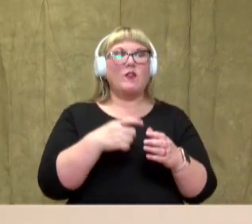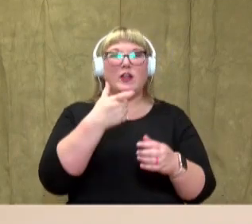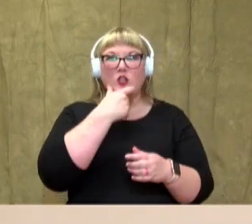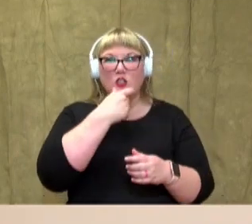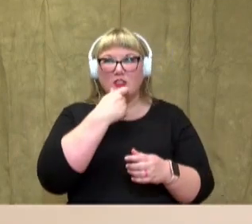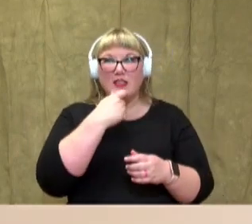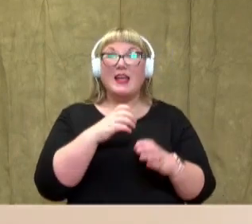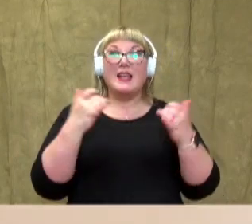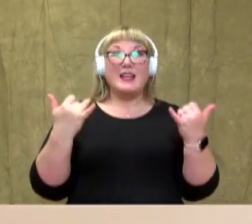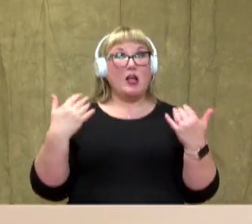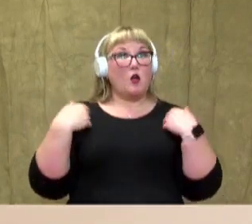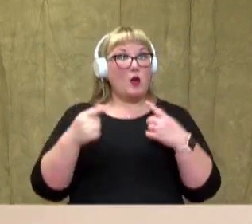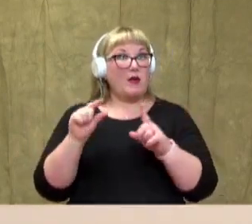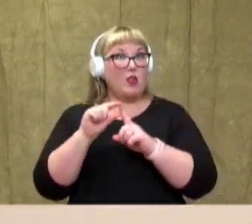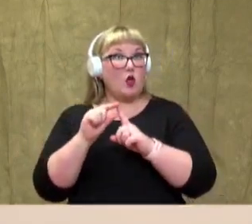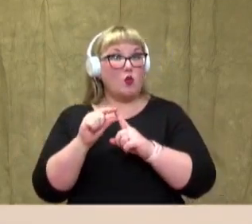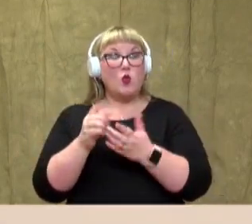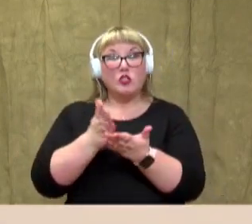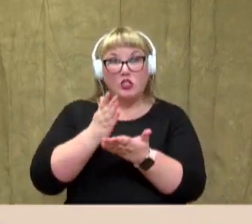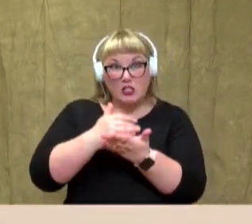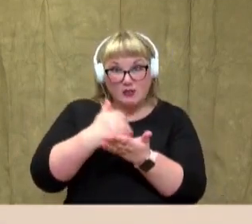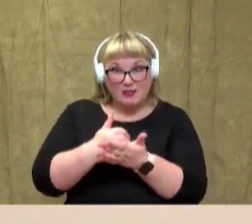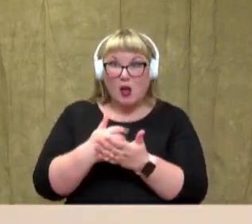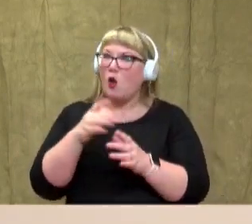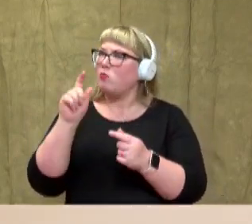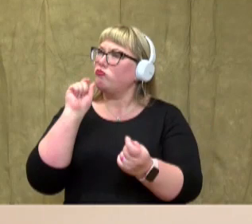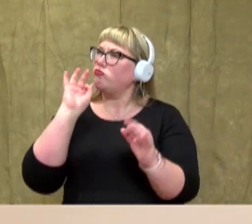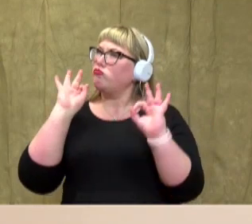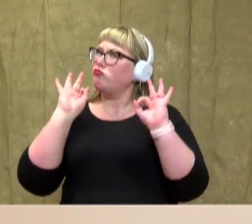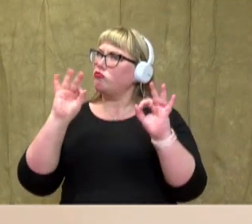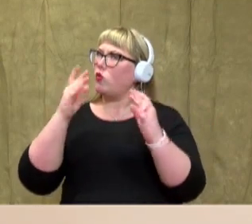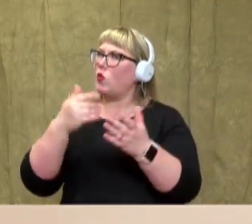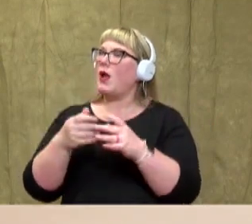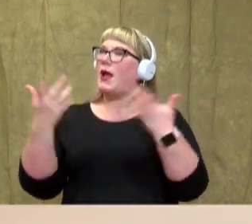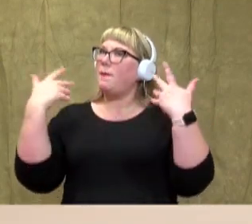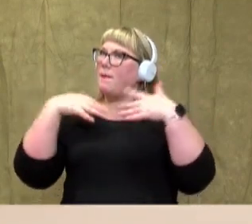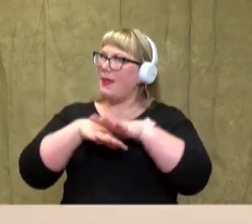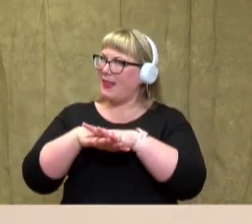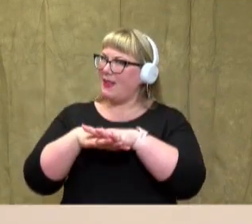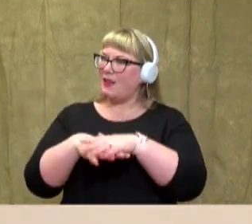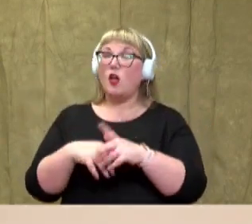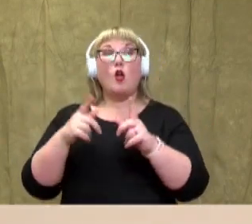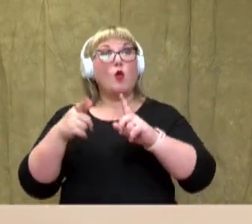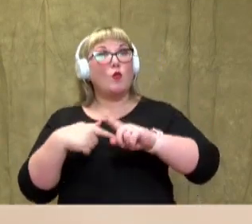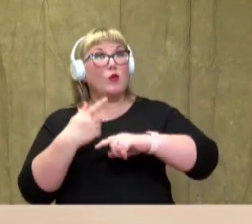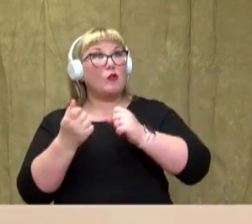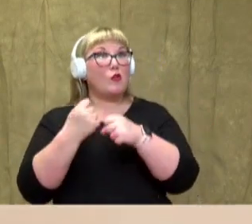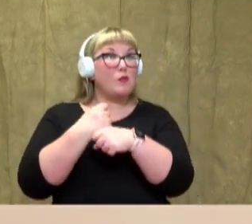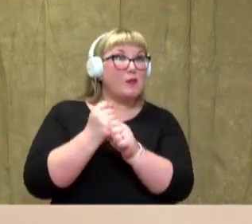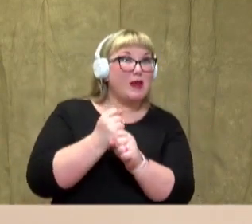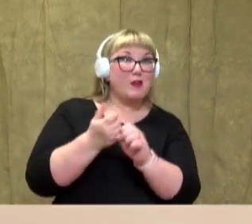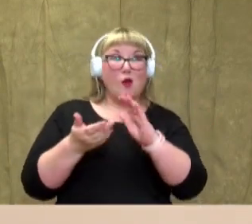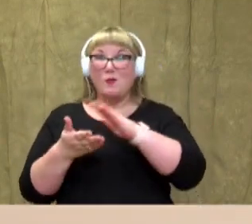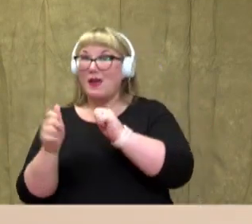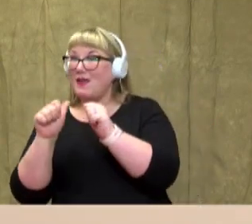chop. Oh, wonderful blending. You know, when it comes to making or baking anything that's perfect, blending skills have to be great,